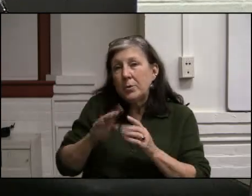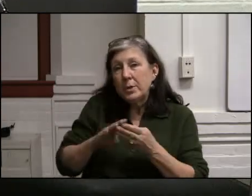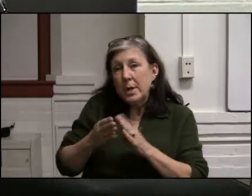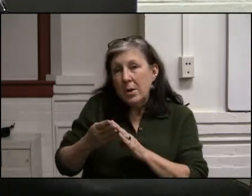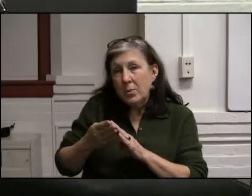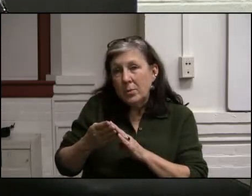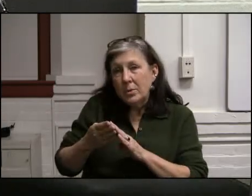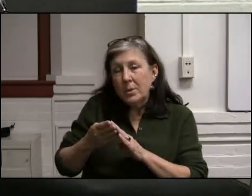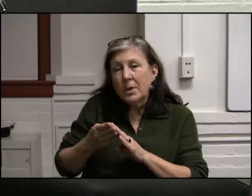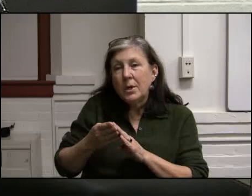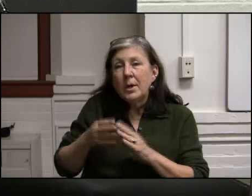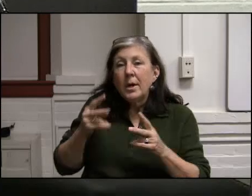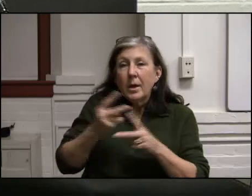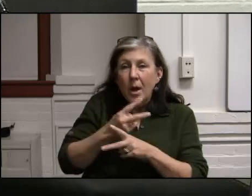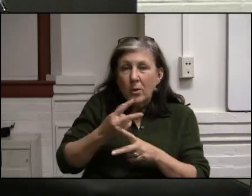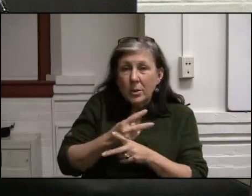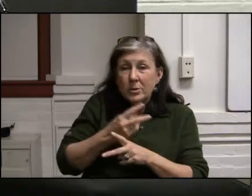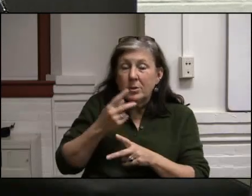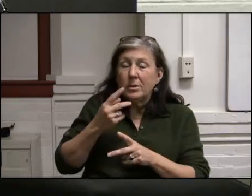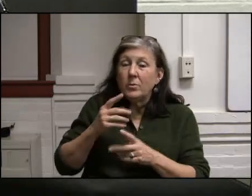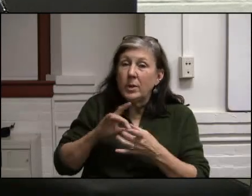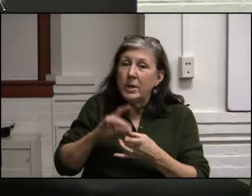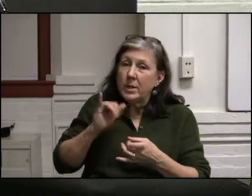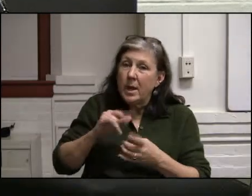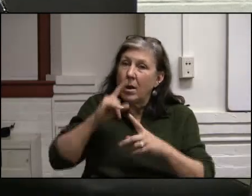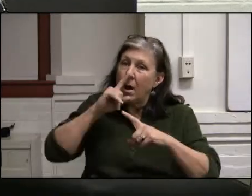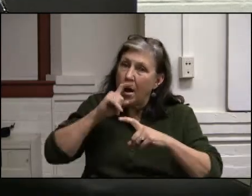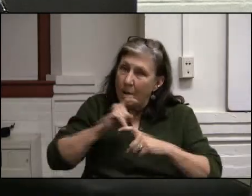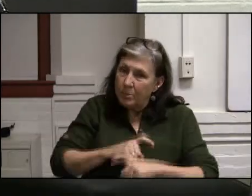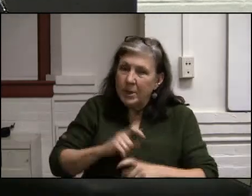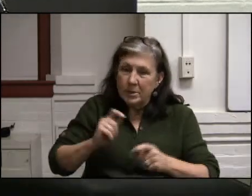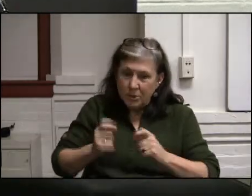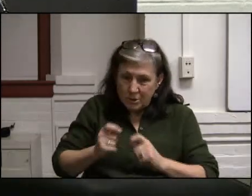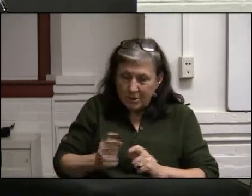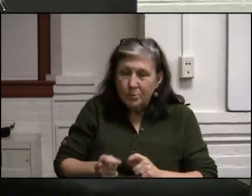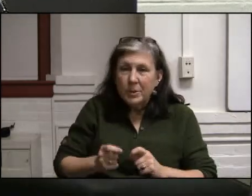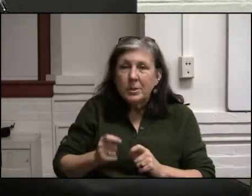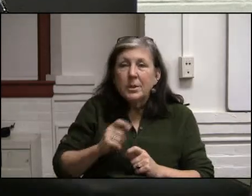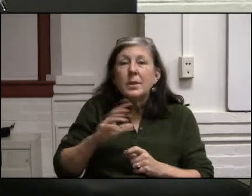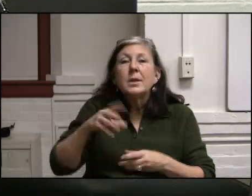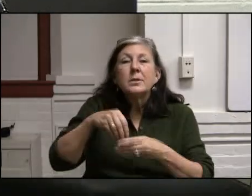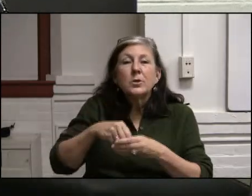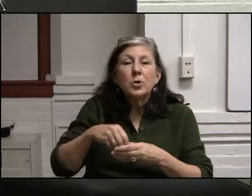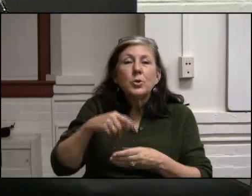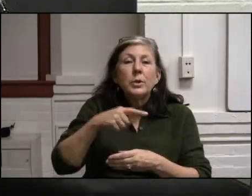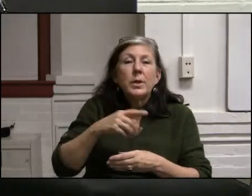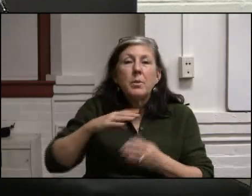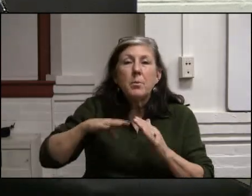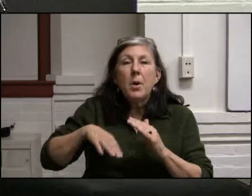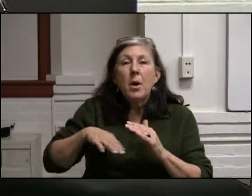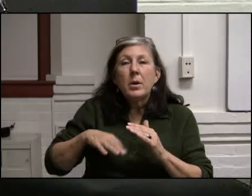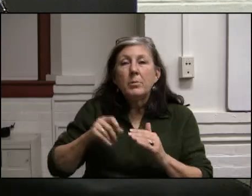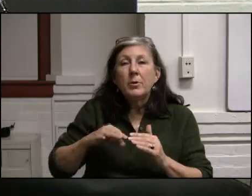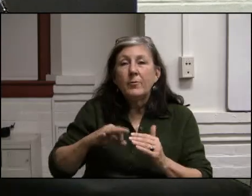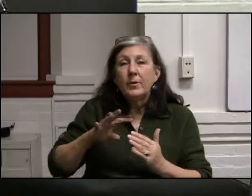calculations related to that complex set of adjustments is included in the bottom of the schedule of the